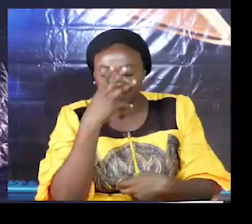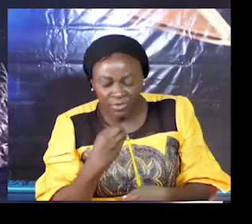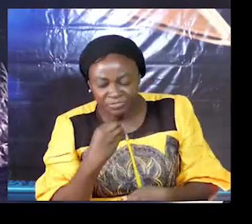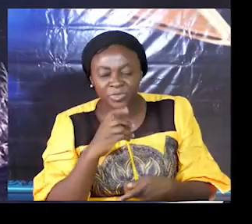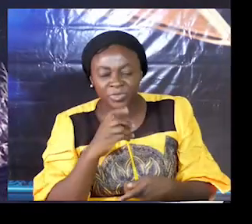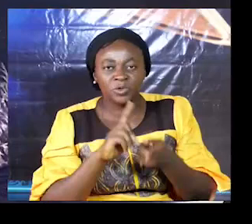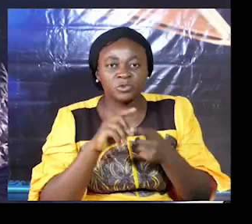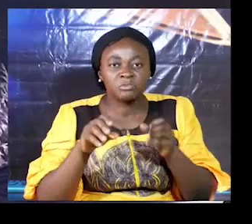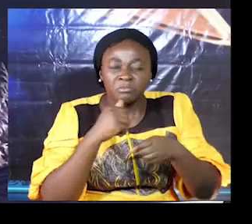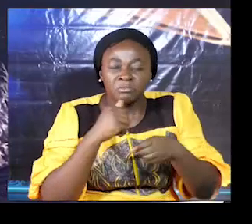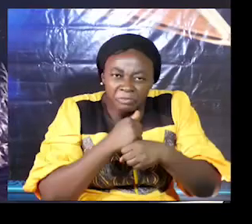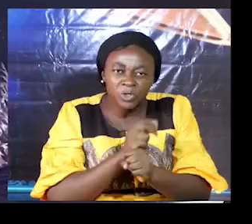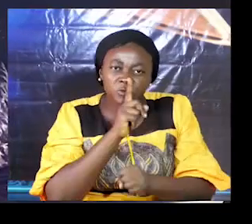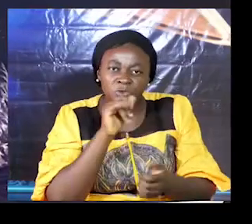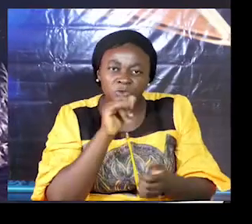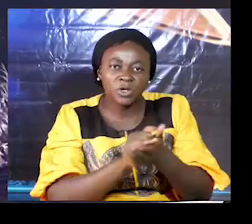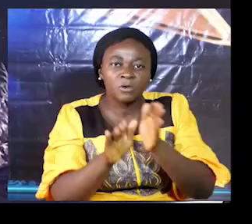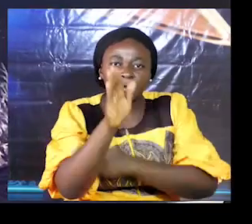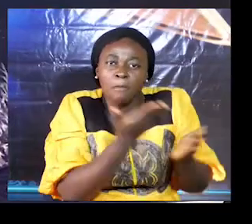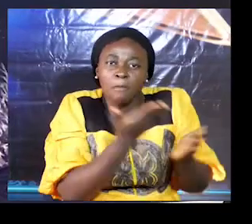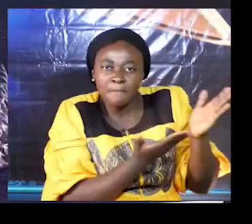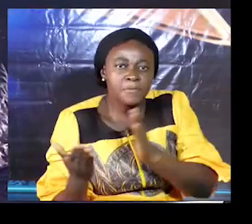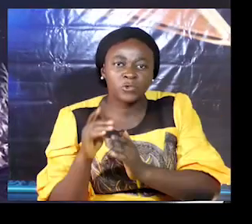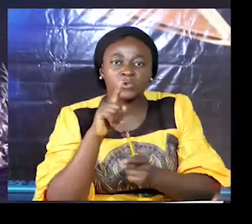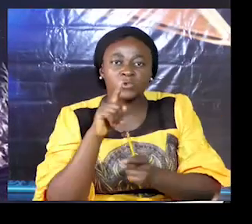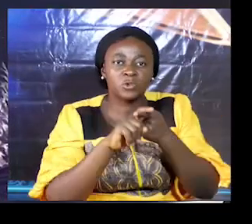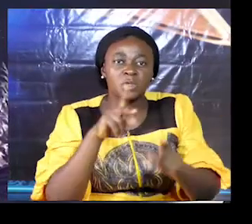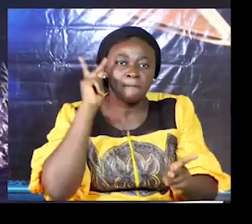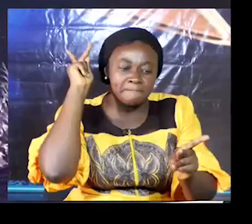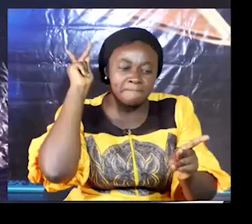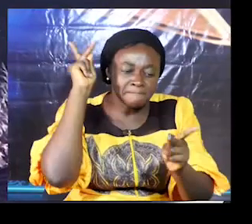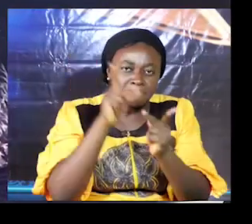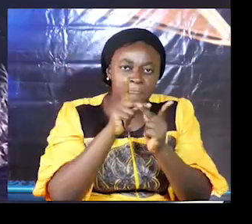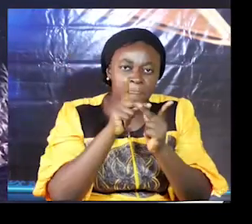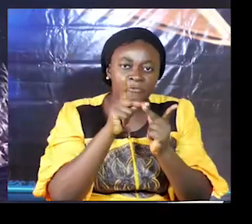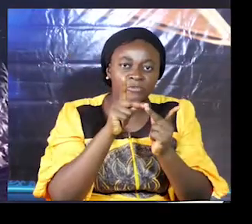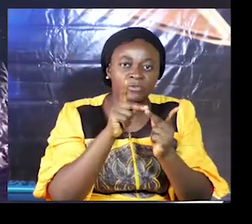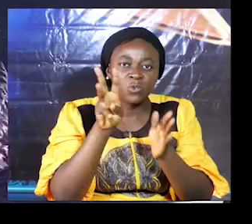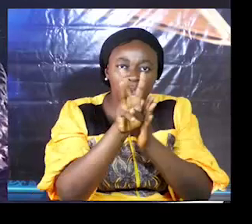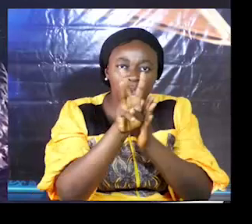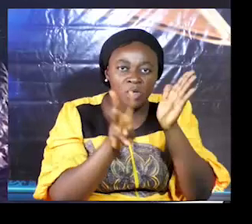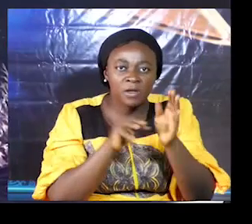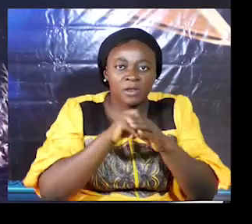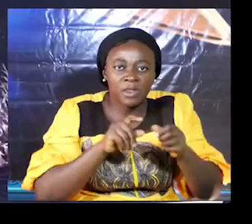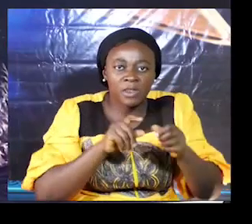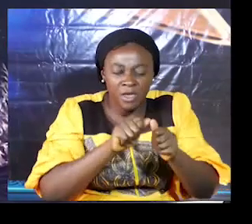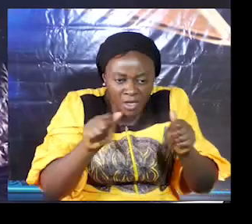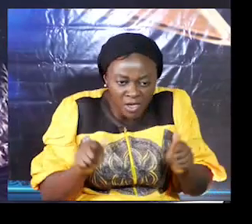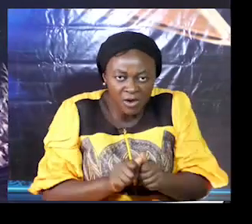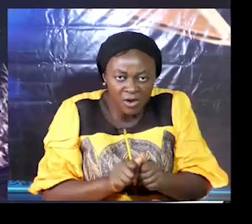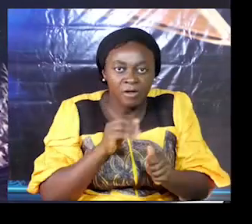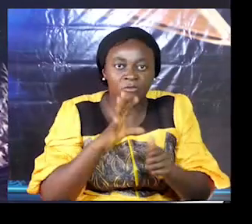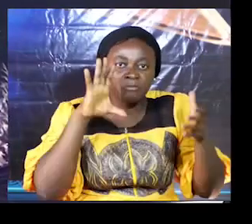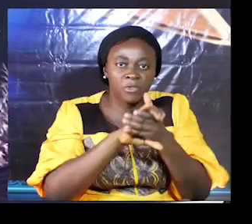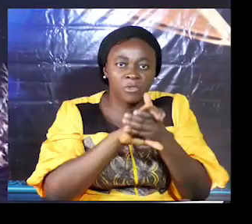His perfect will in the area of marriage. This September edition, we want to